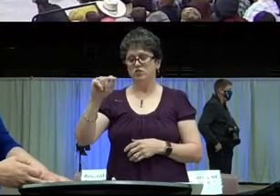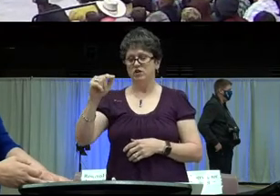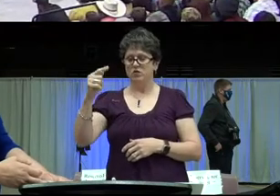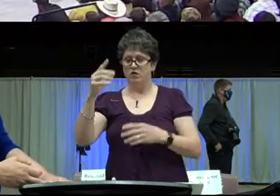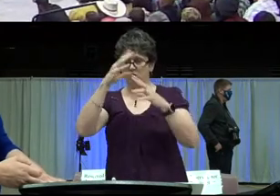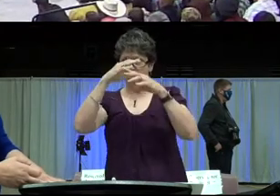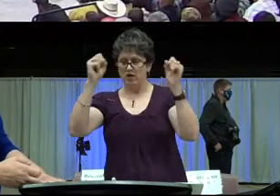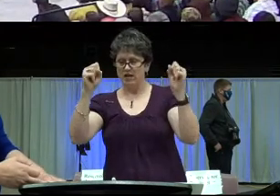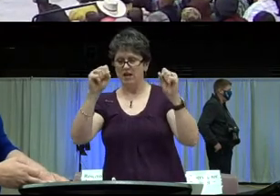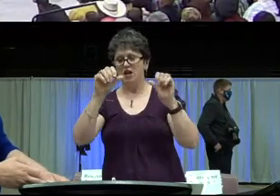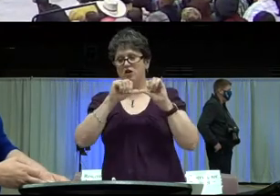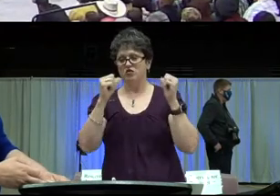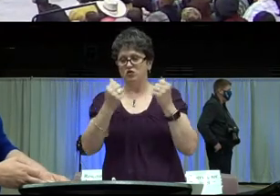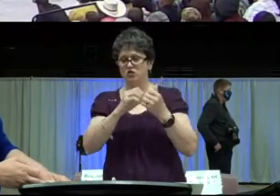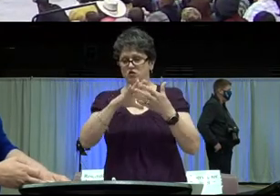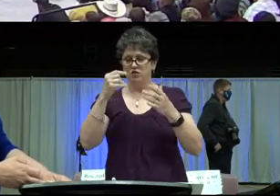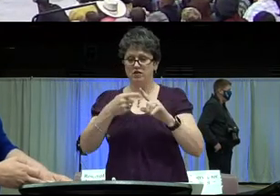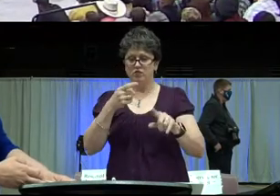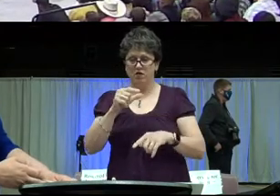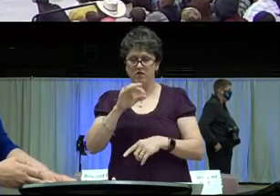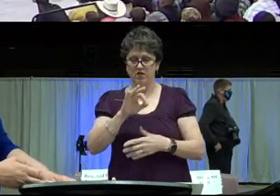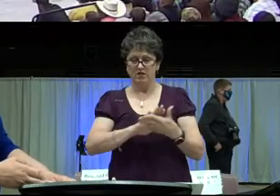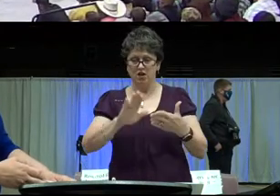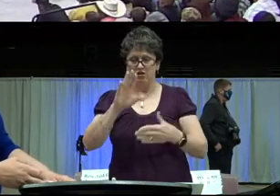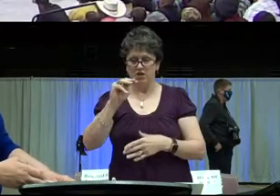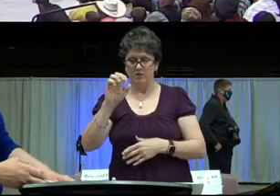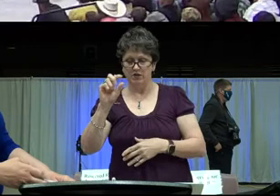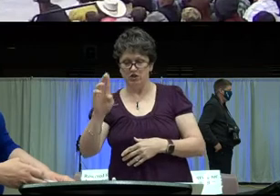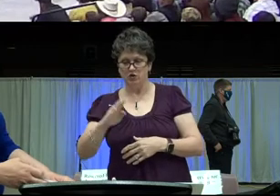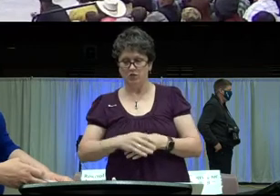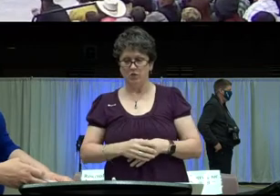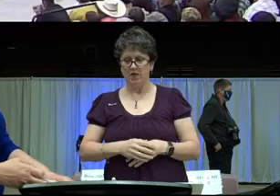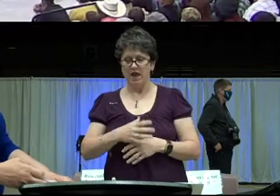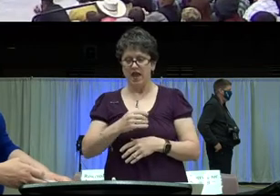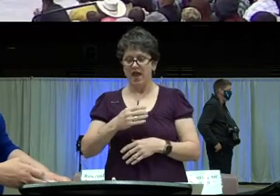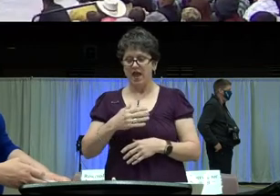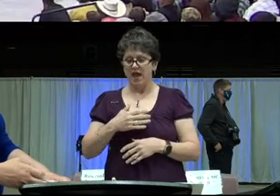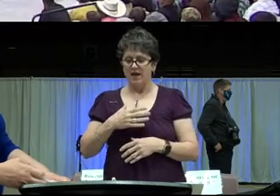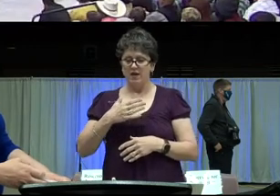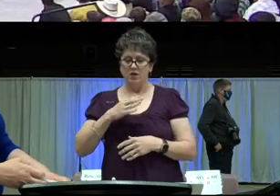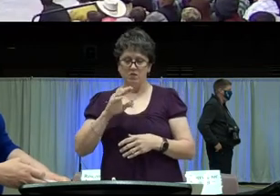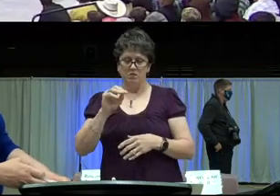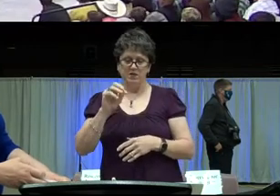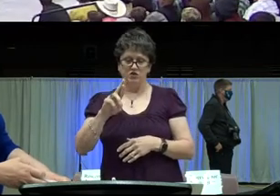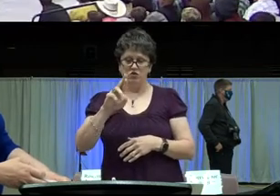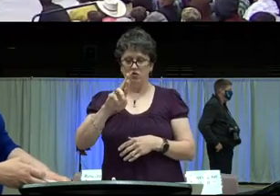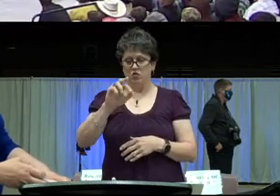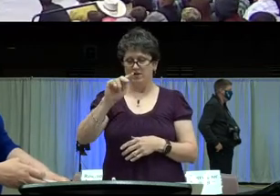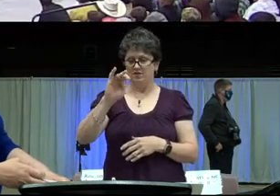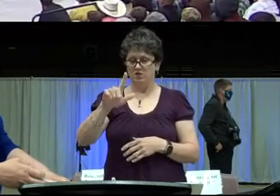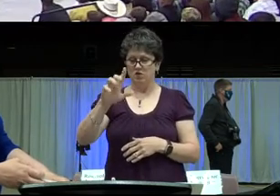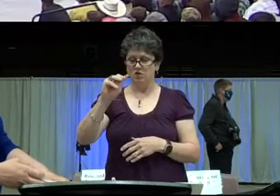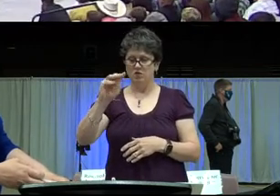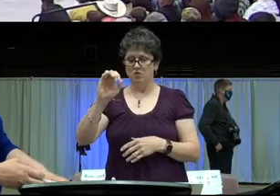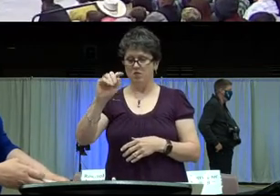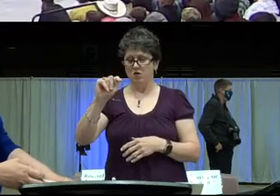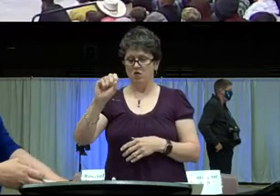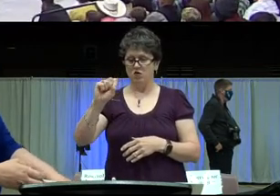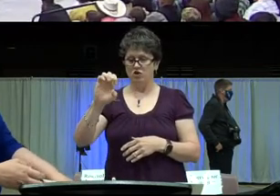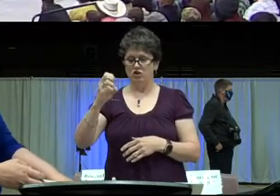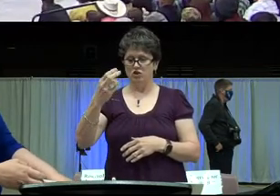2020-2021 President of Associated Students of Great Falls College MSU. And to my right, Mr. Russell